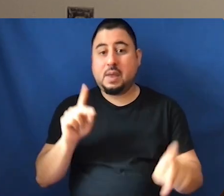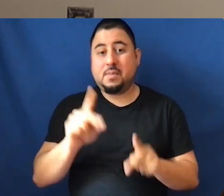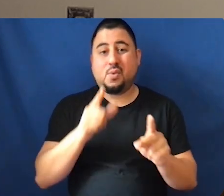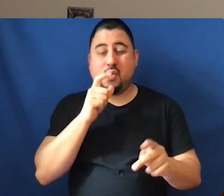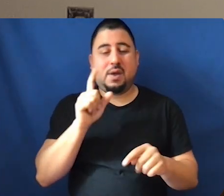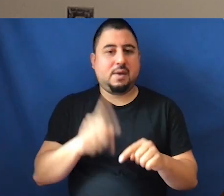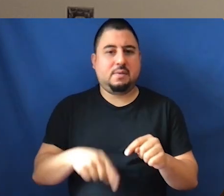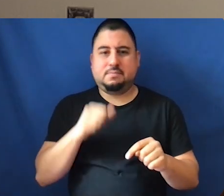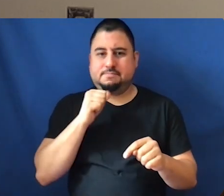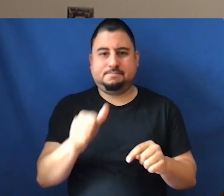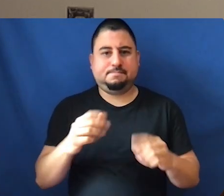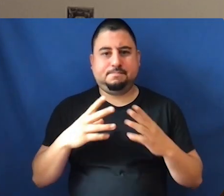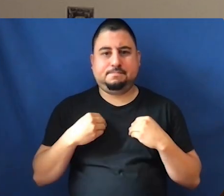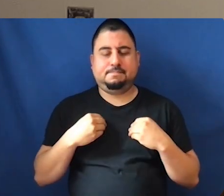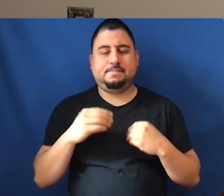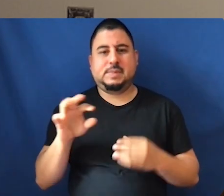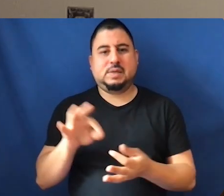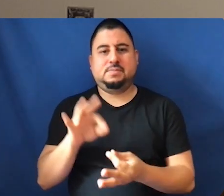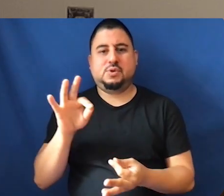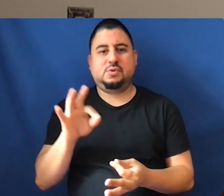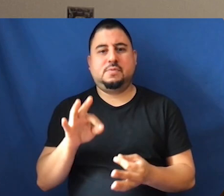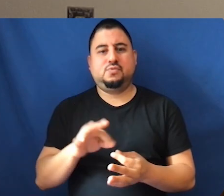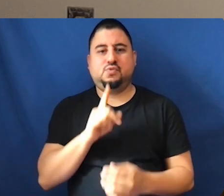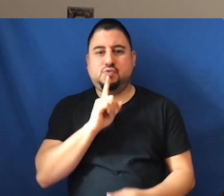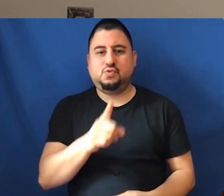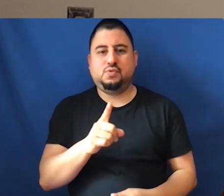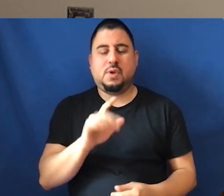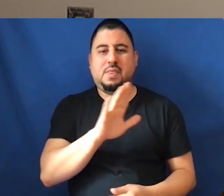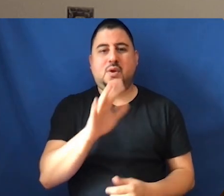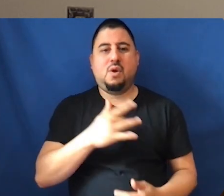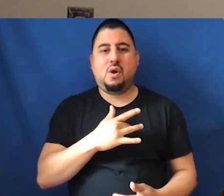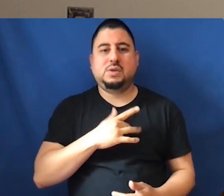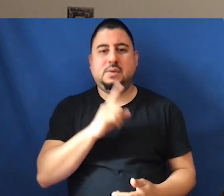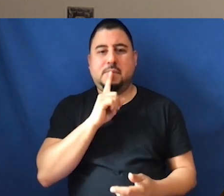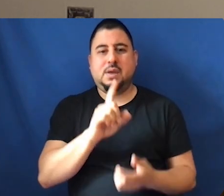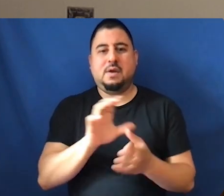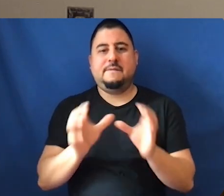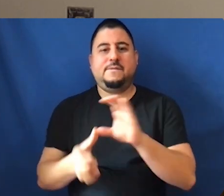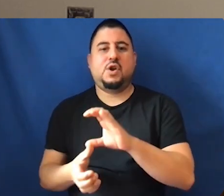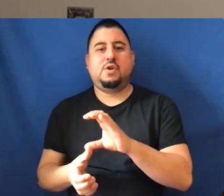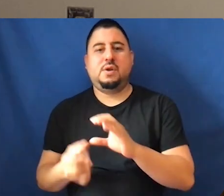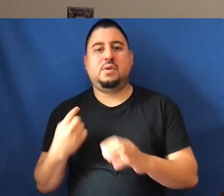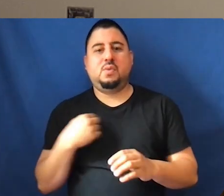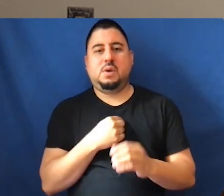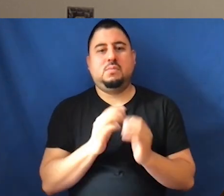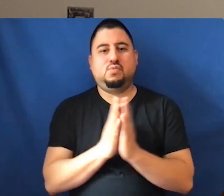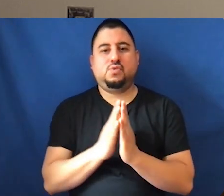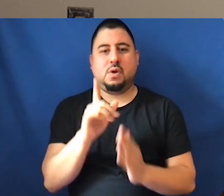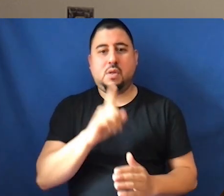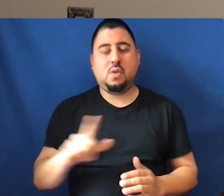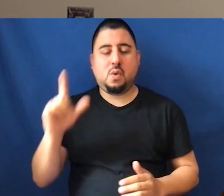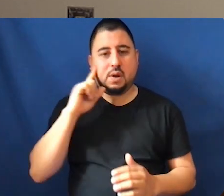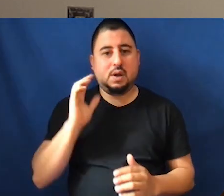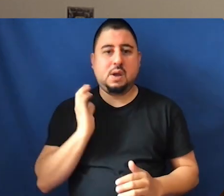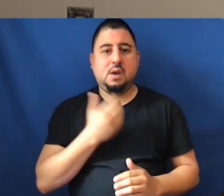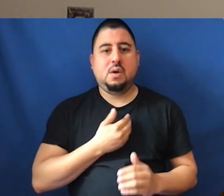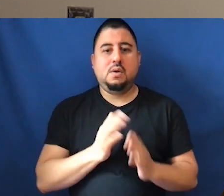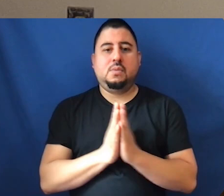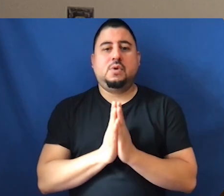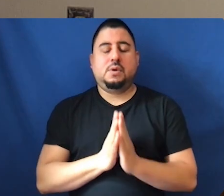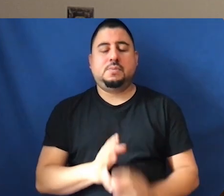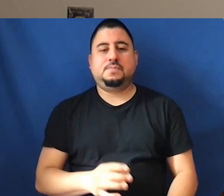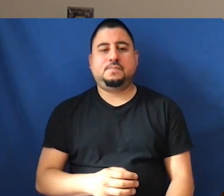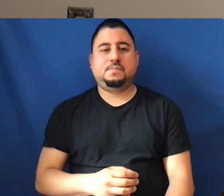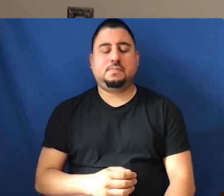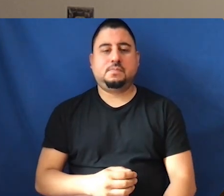who cannot accept the Spirit of truth, that their hearts be converted, let us pray to the Lord. Lord, hear